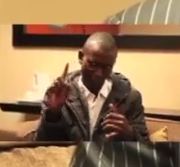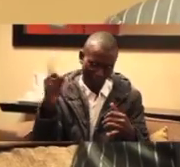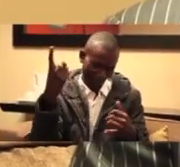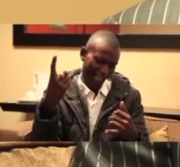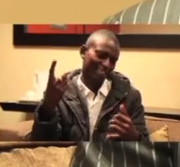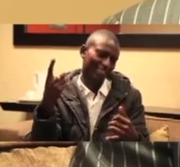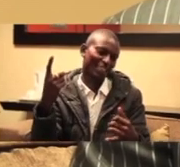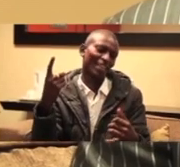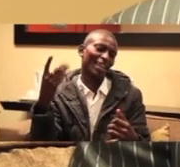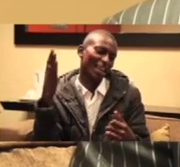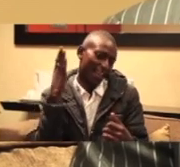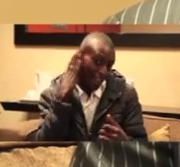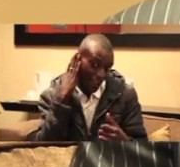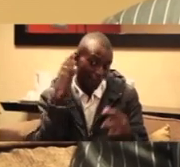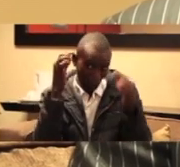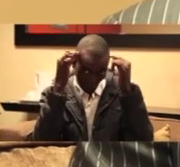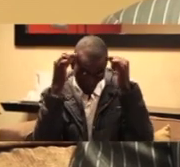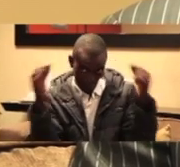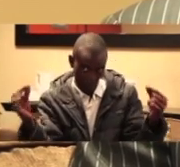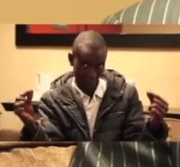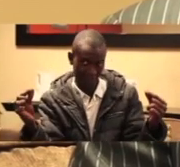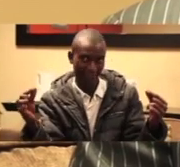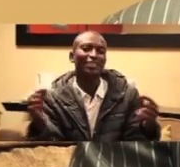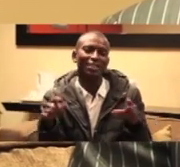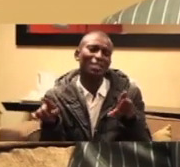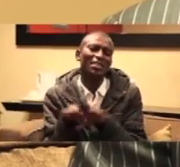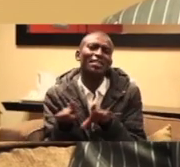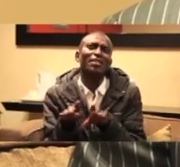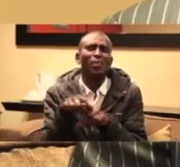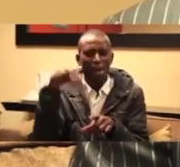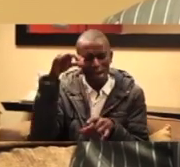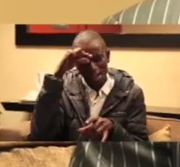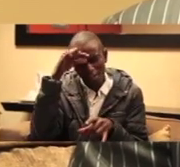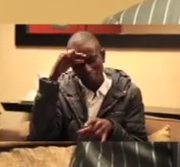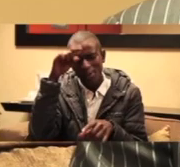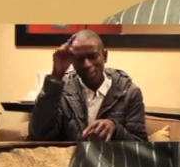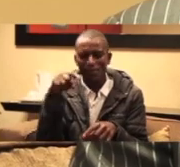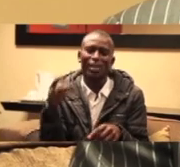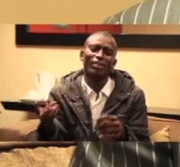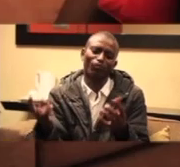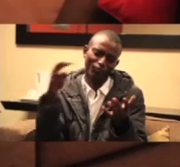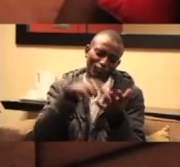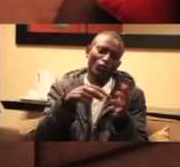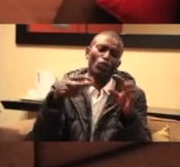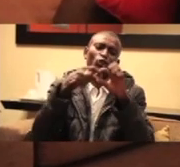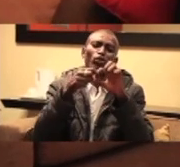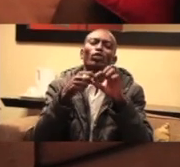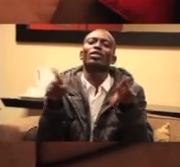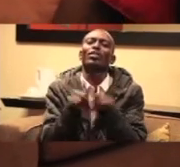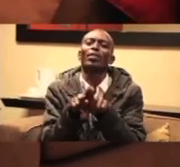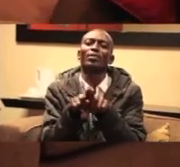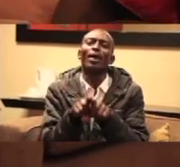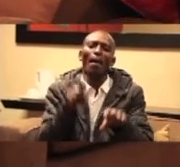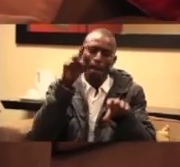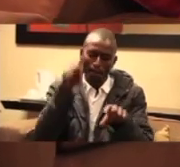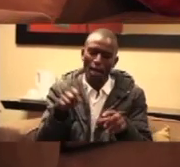hearing impaired couple's wedding, I think the government has to come on board. Number one, to be able to employ